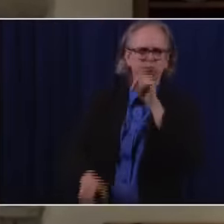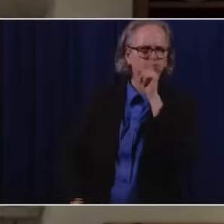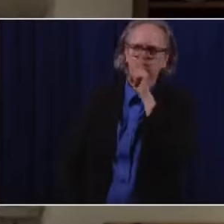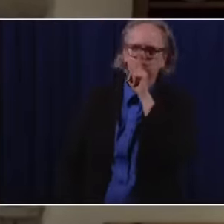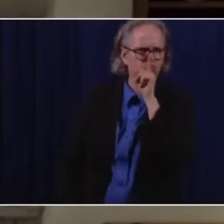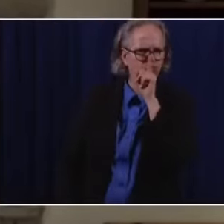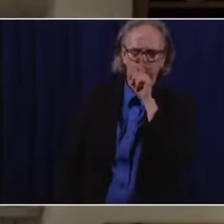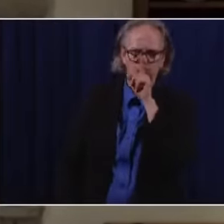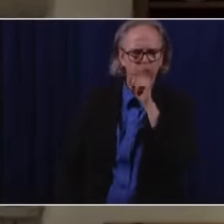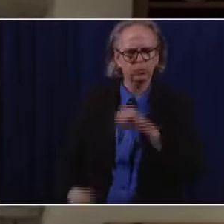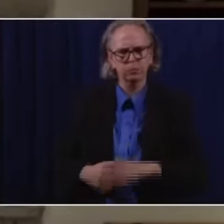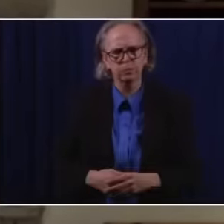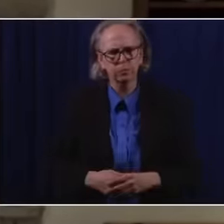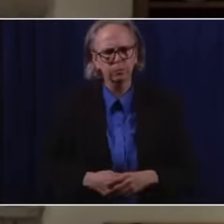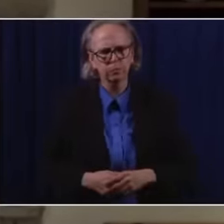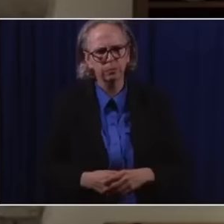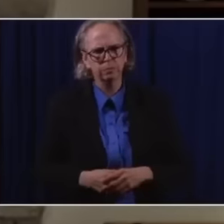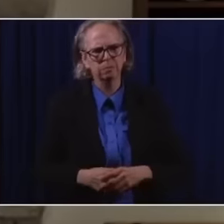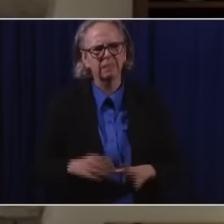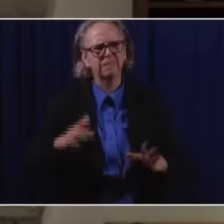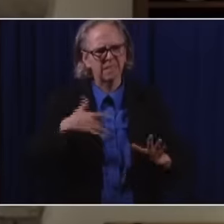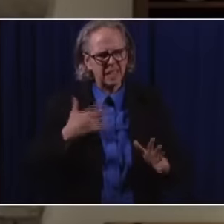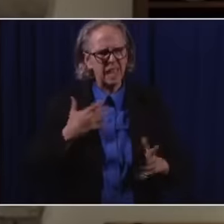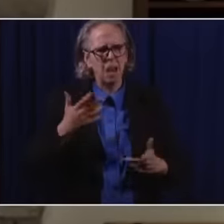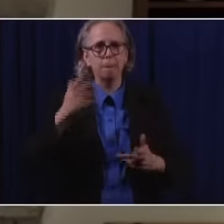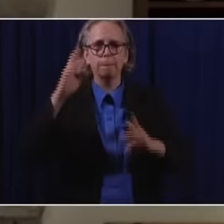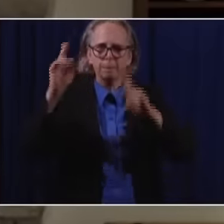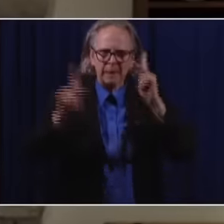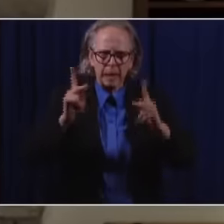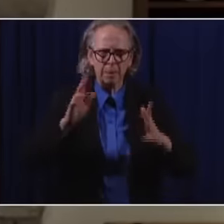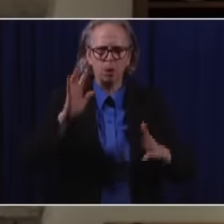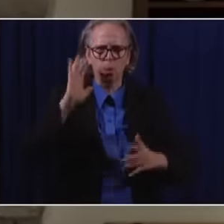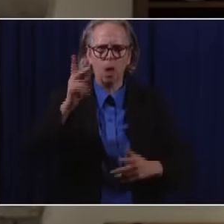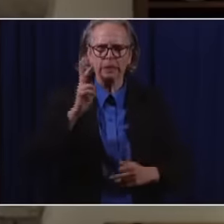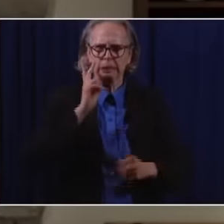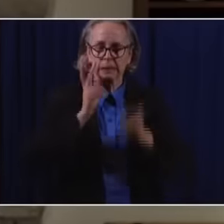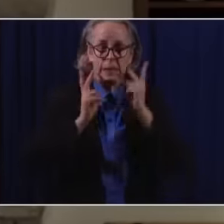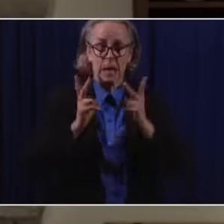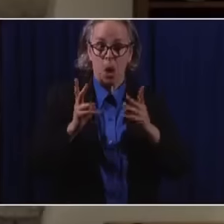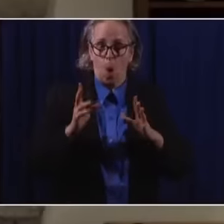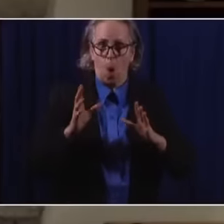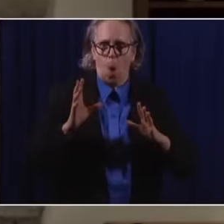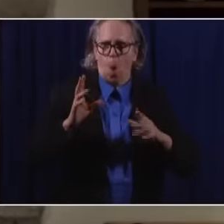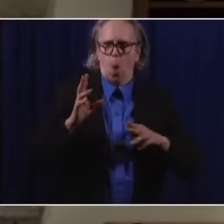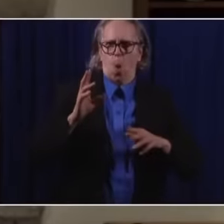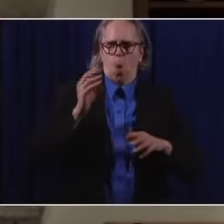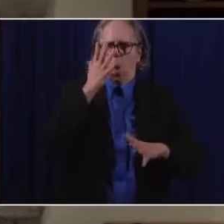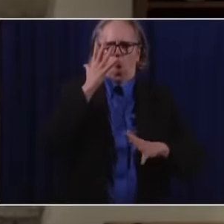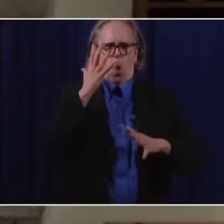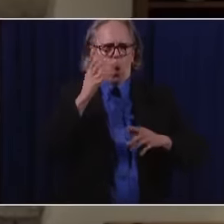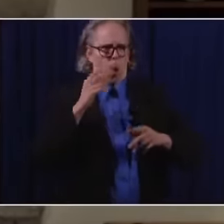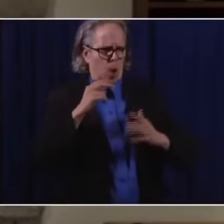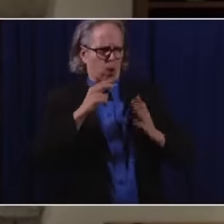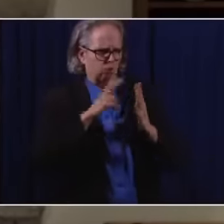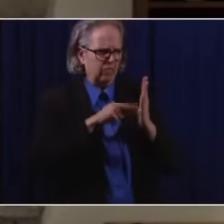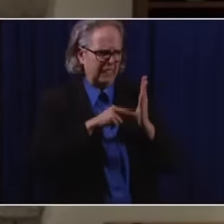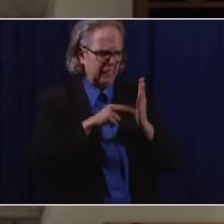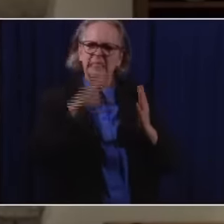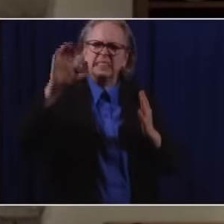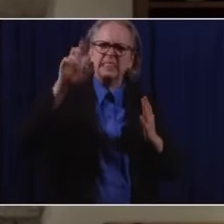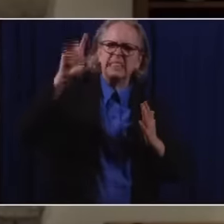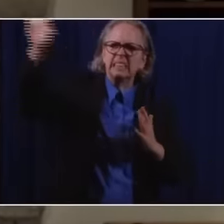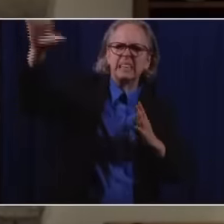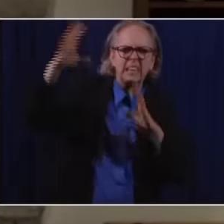people watch the process occur, watch people go through it, watch what the CDC says, watch what the experts